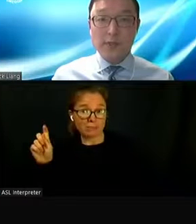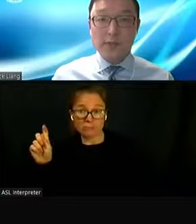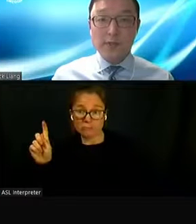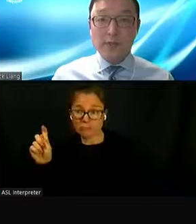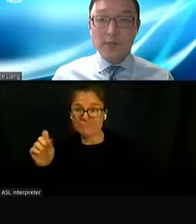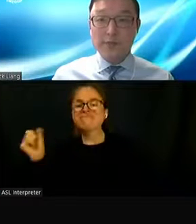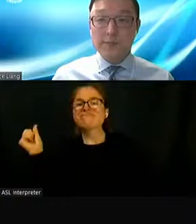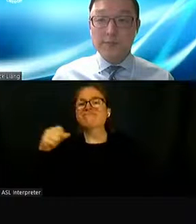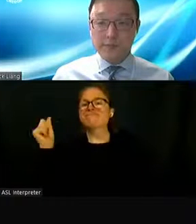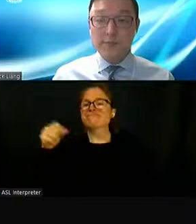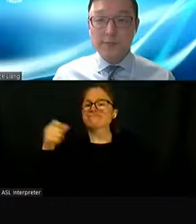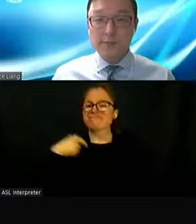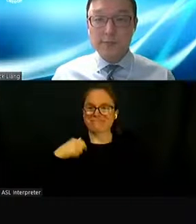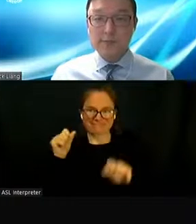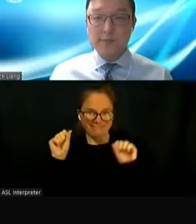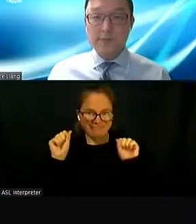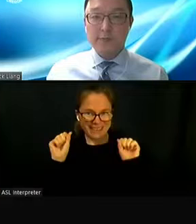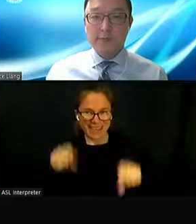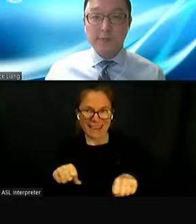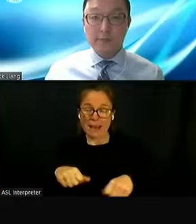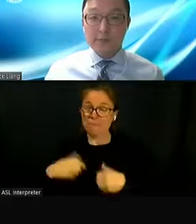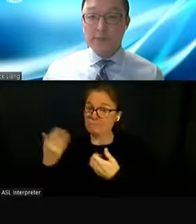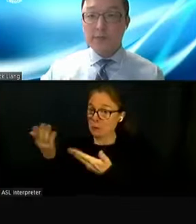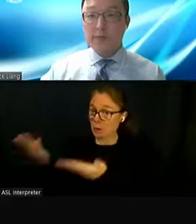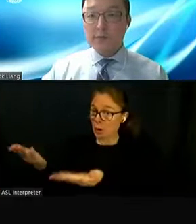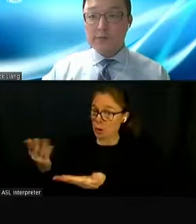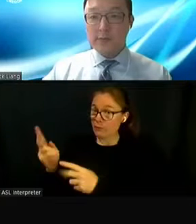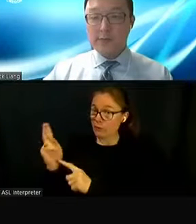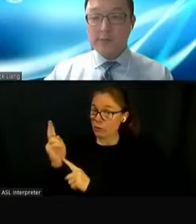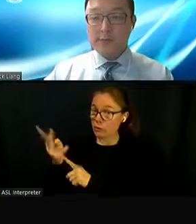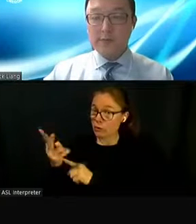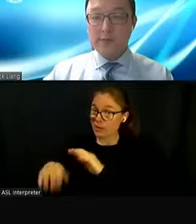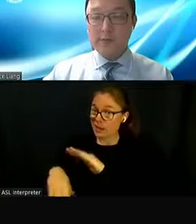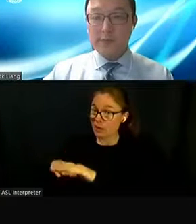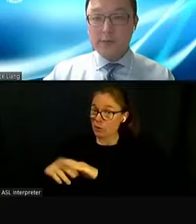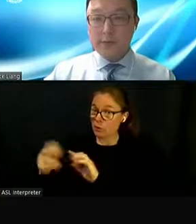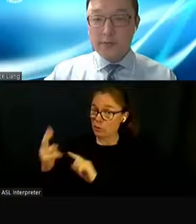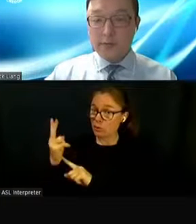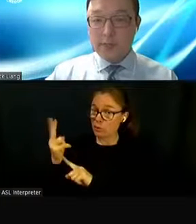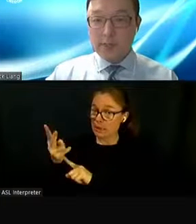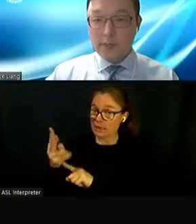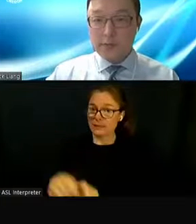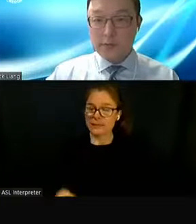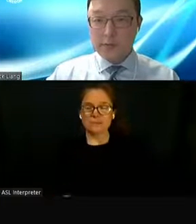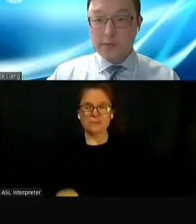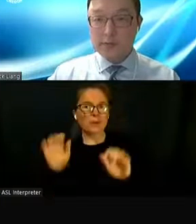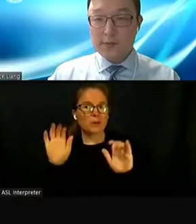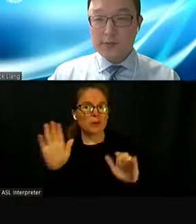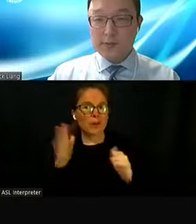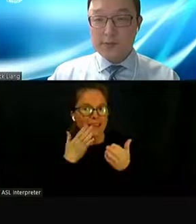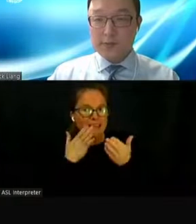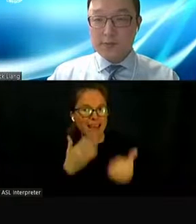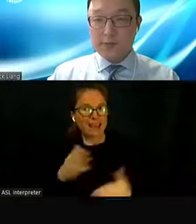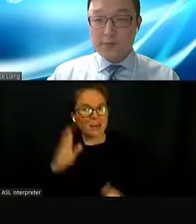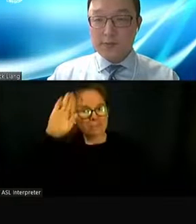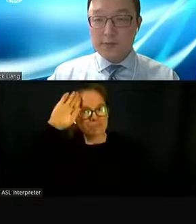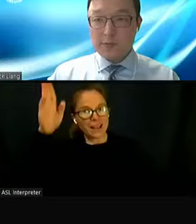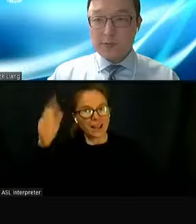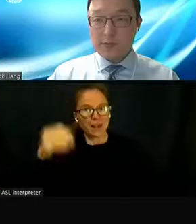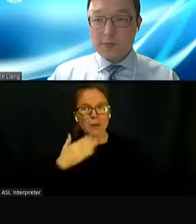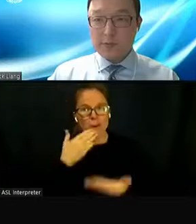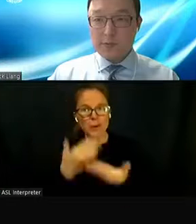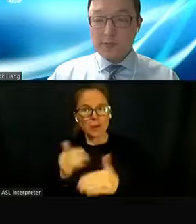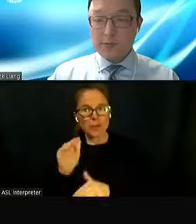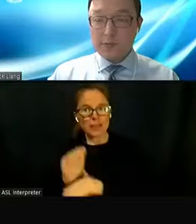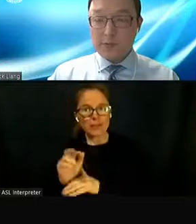Yes, I can. All right, please go ahead for up to 2 minutes. Okay, great. Thank you. Hi, good evening. My